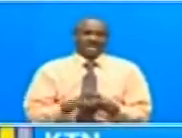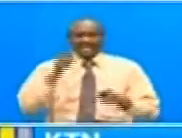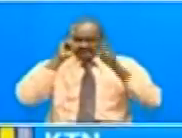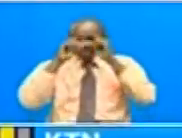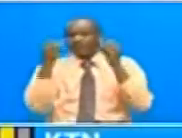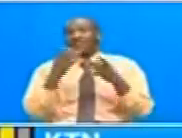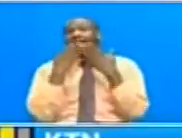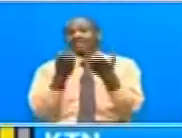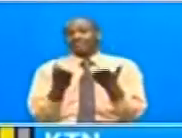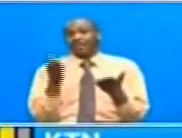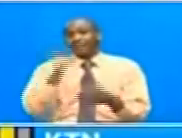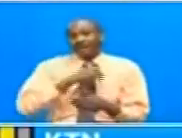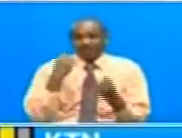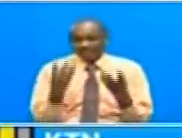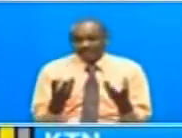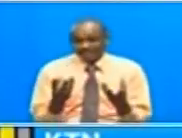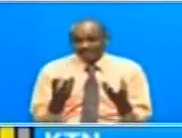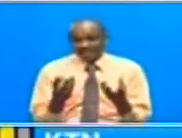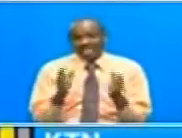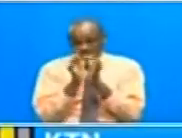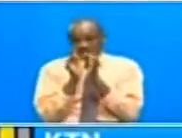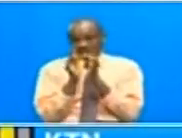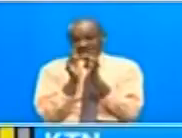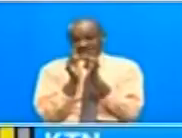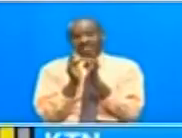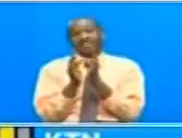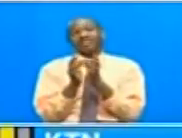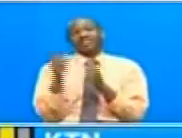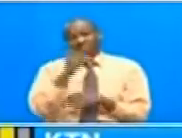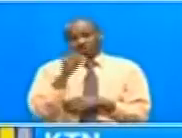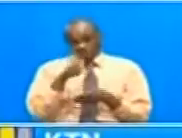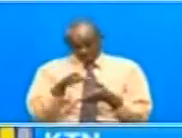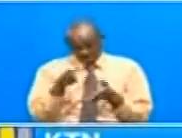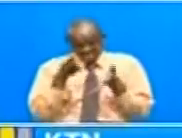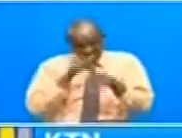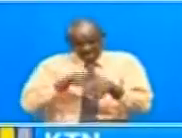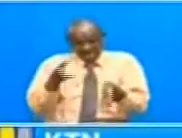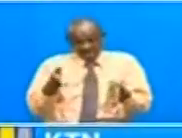many responses we got back via email in the digital era?